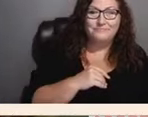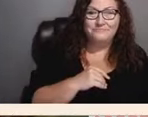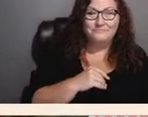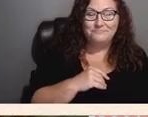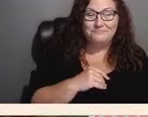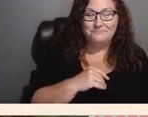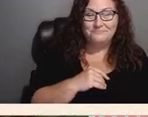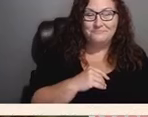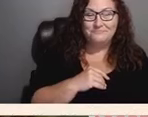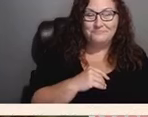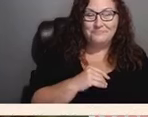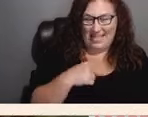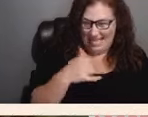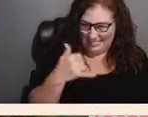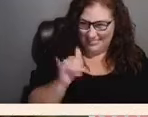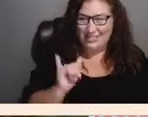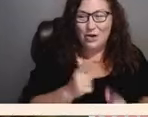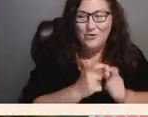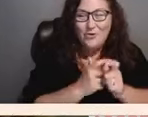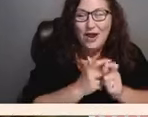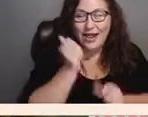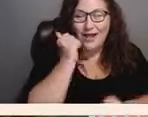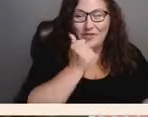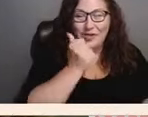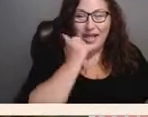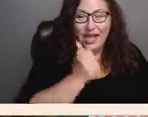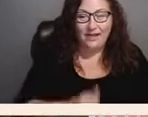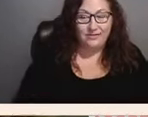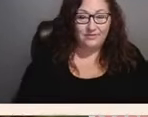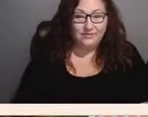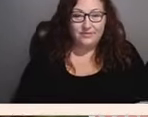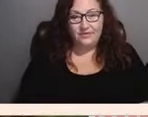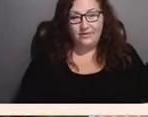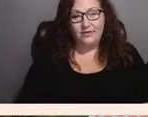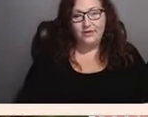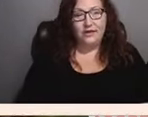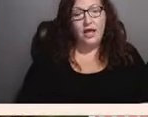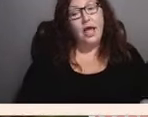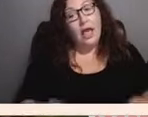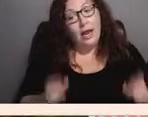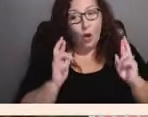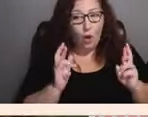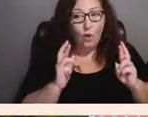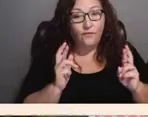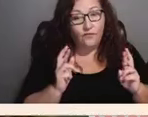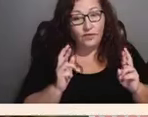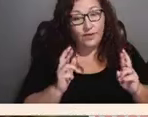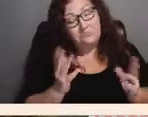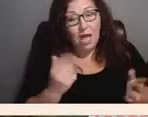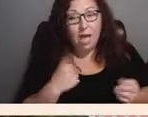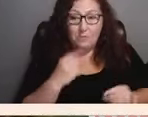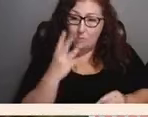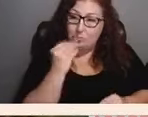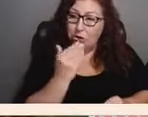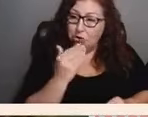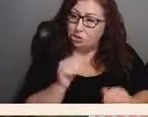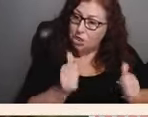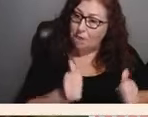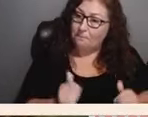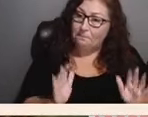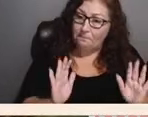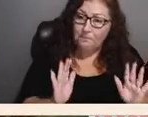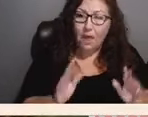And I still run every day. And hopefully in pretty good shape. But for you, it may